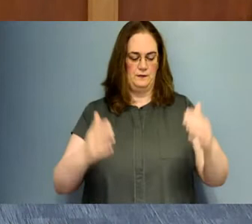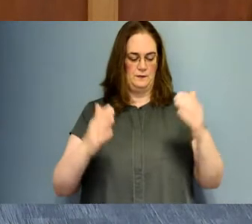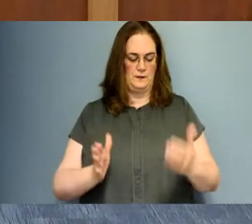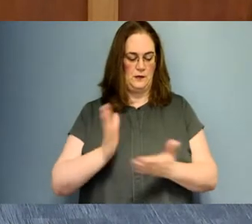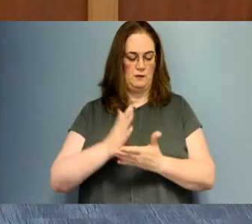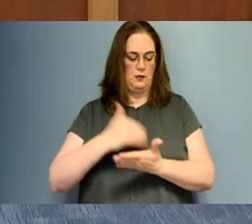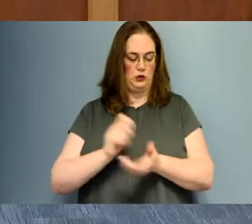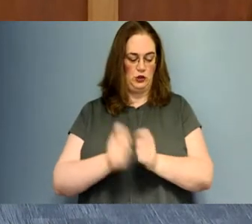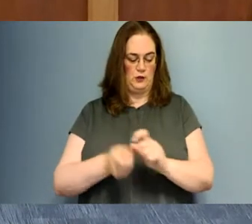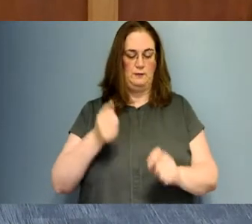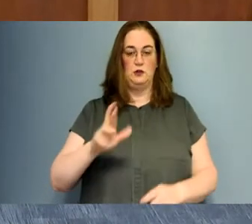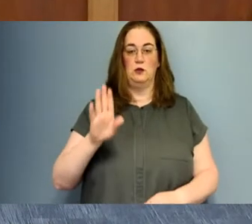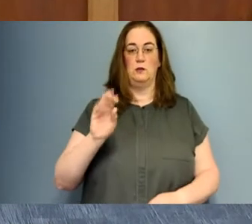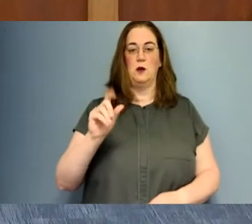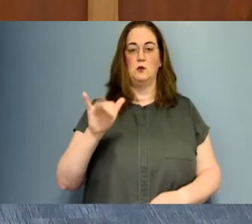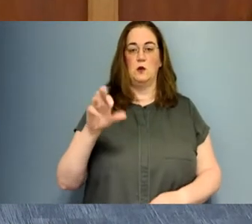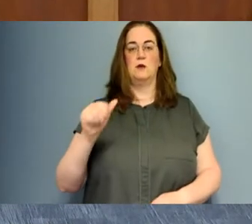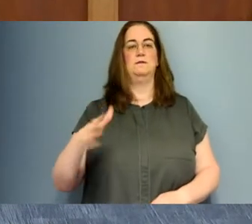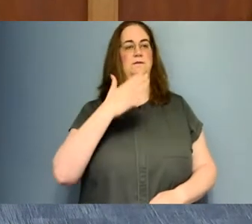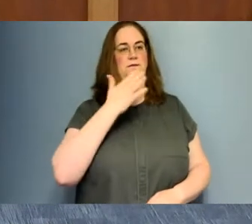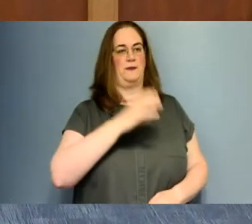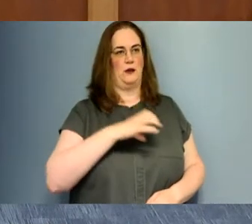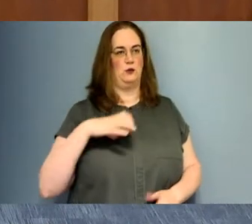adjustments, Mr. Boscola. All right, thank you, Commissioner.